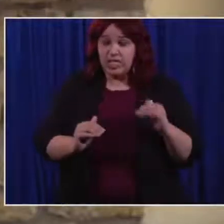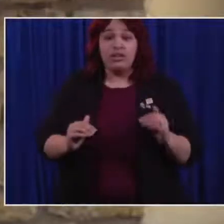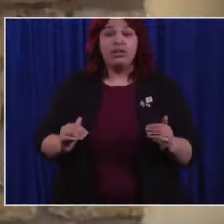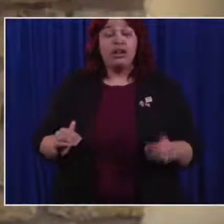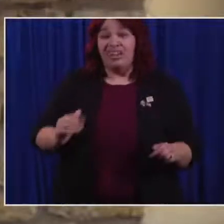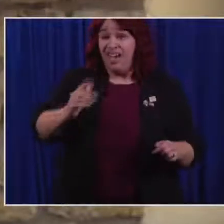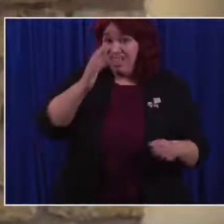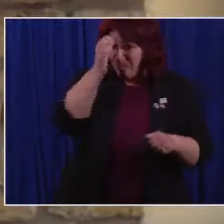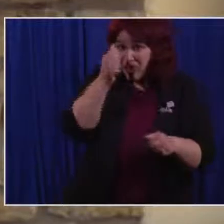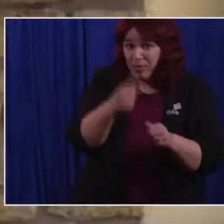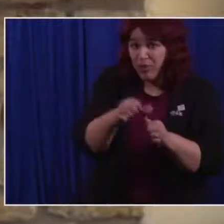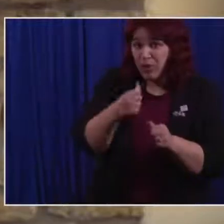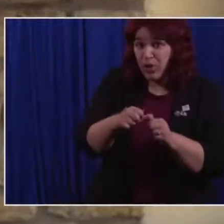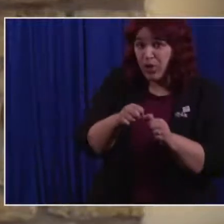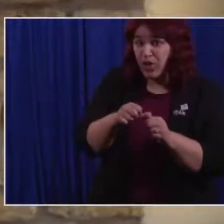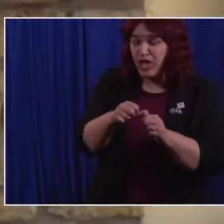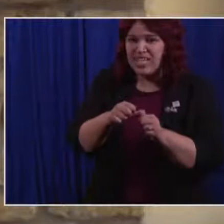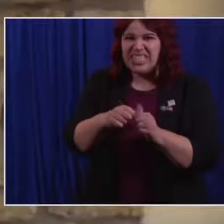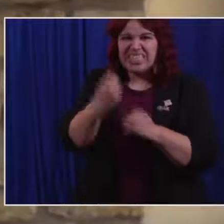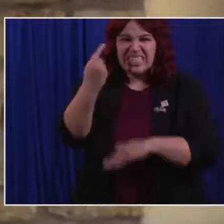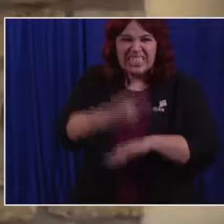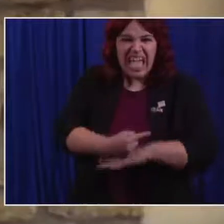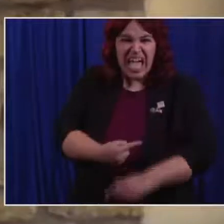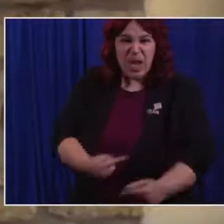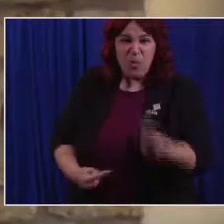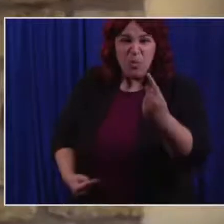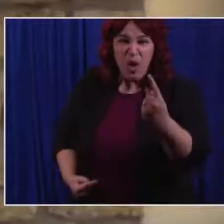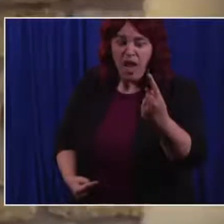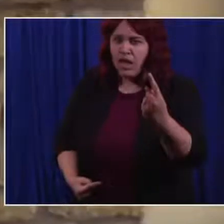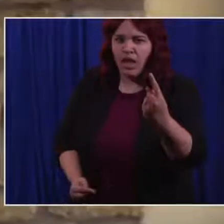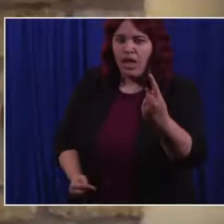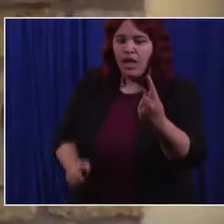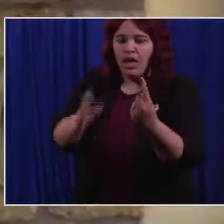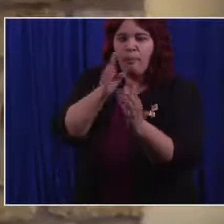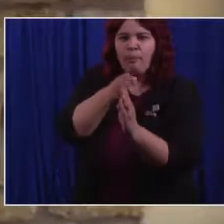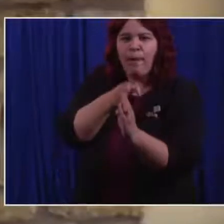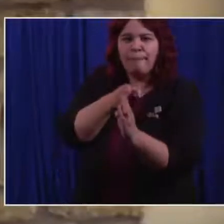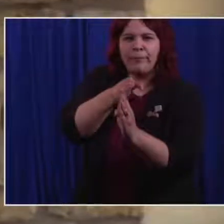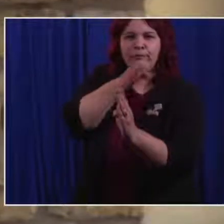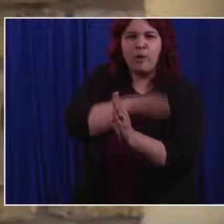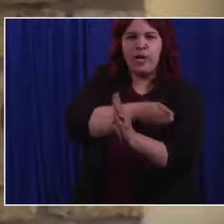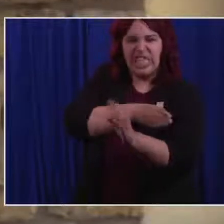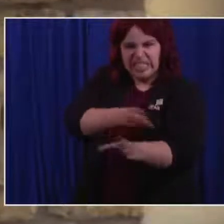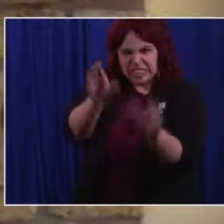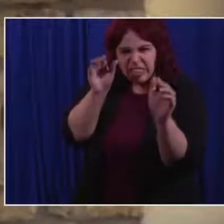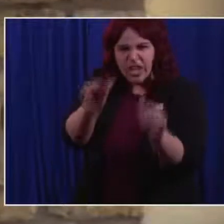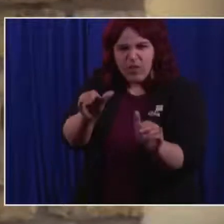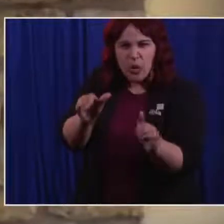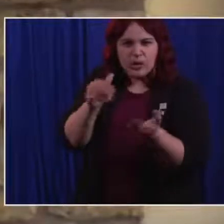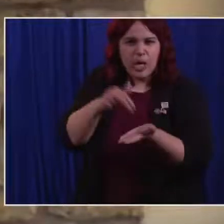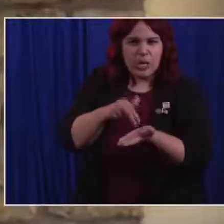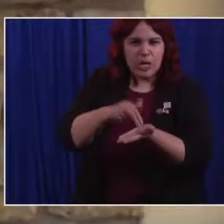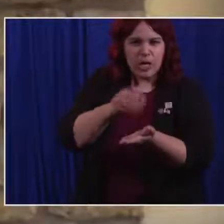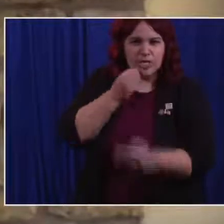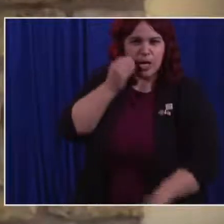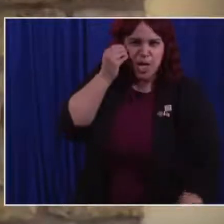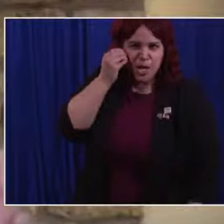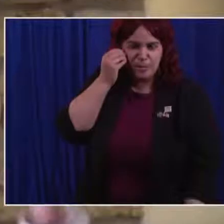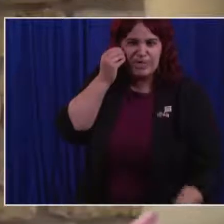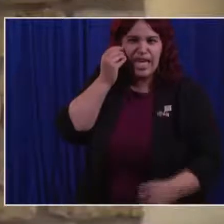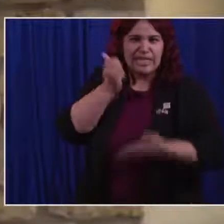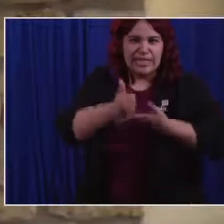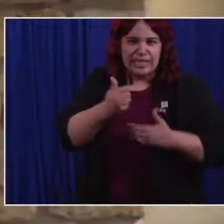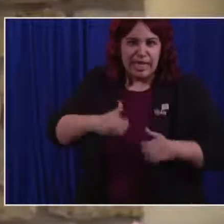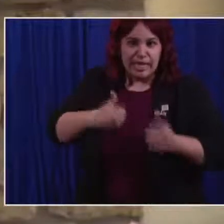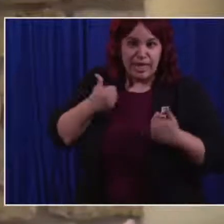them. Not only were they on day one, they went out before day one. And we got special permission from the federal government to start on the Friday before they were